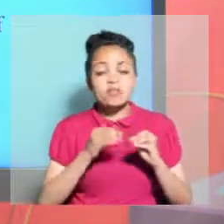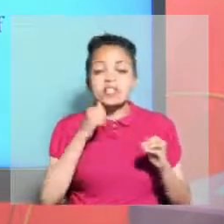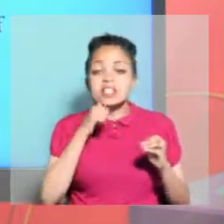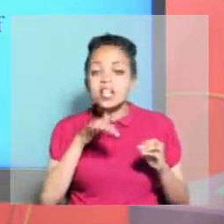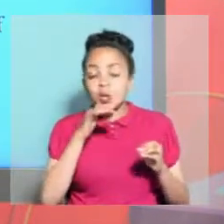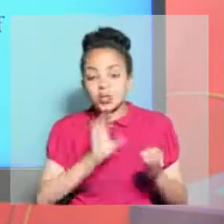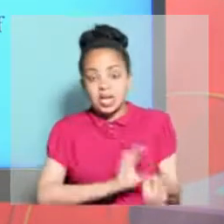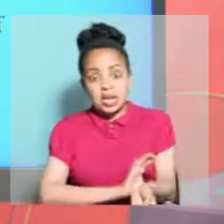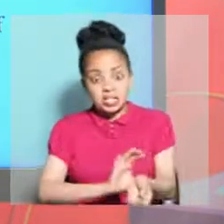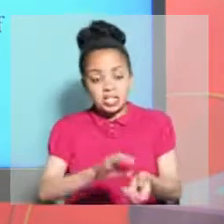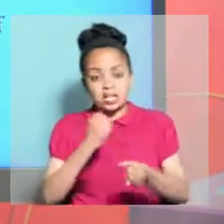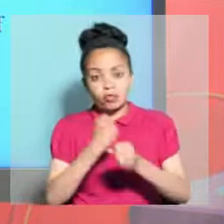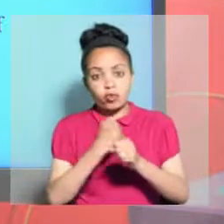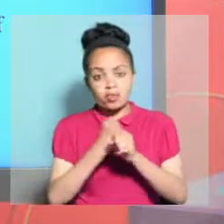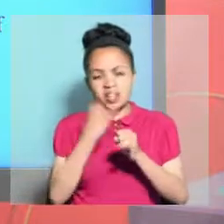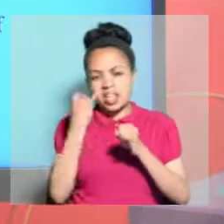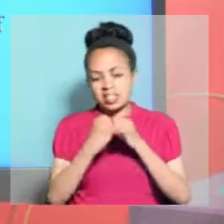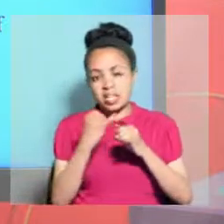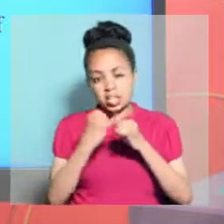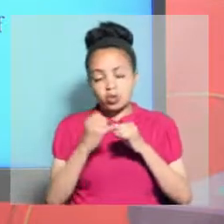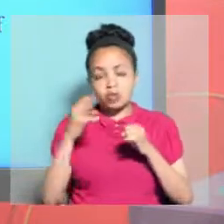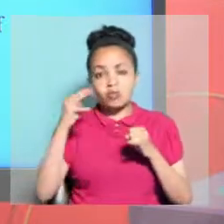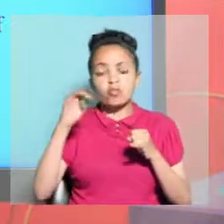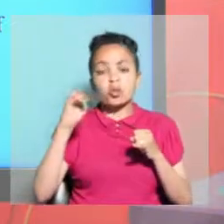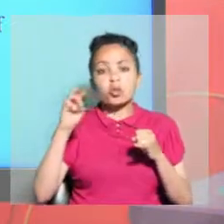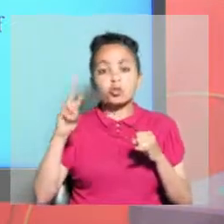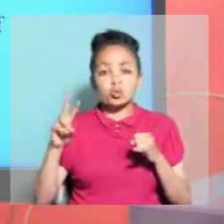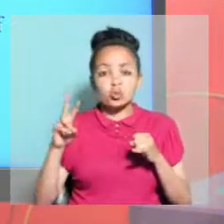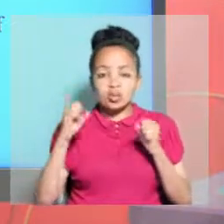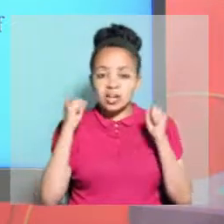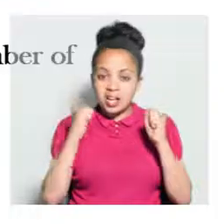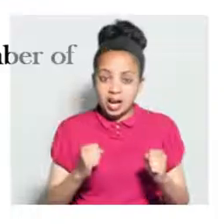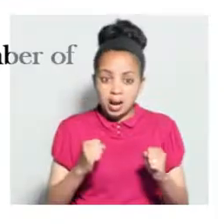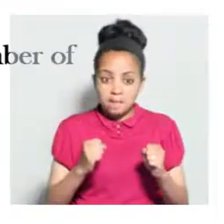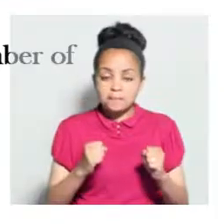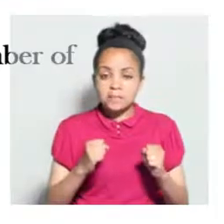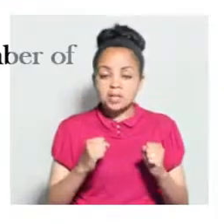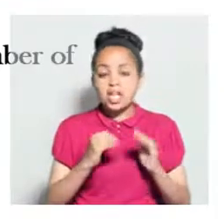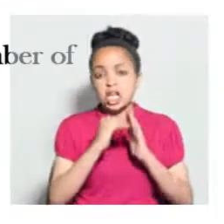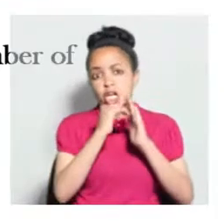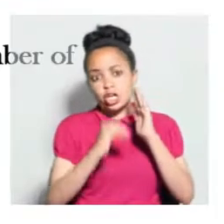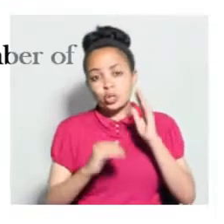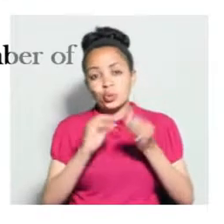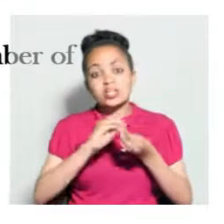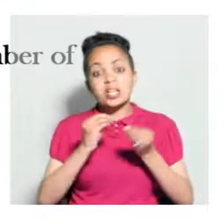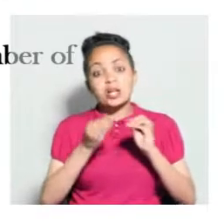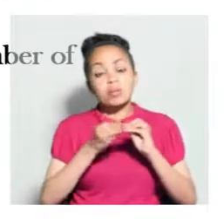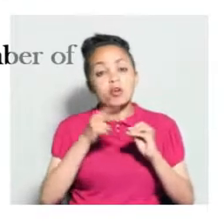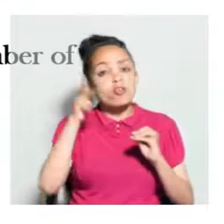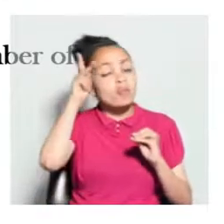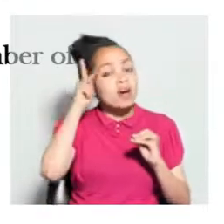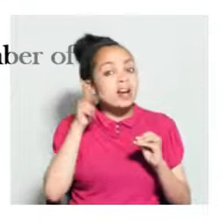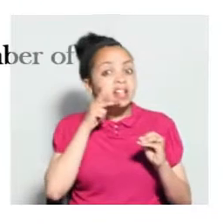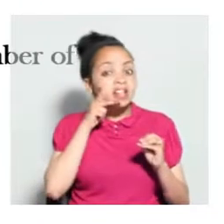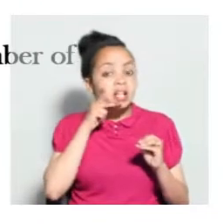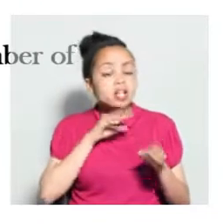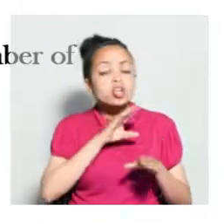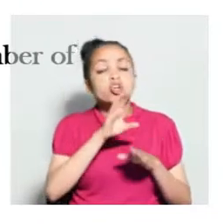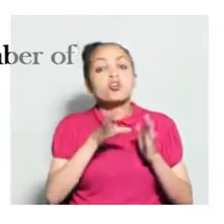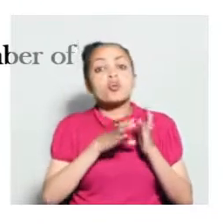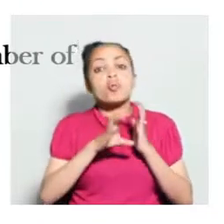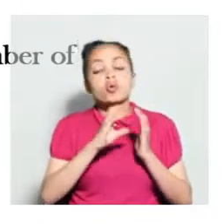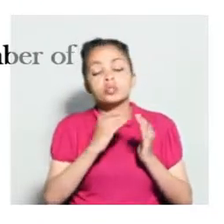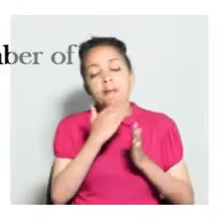cells that is formed at the end of meiosis II can be reduce the number of parental chromosome by half.